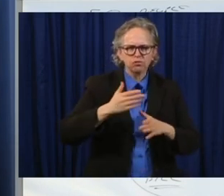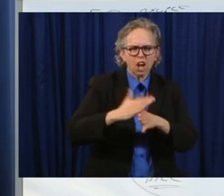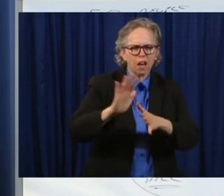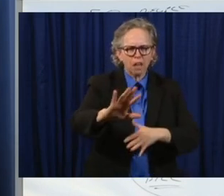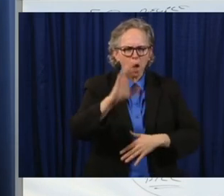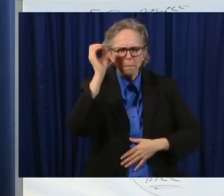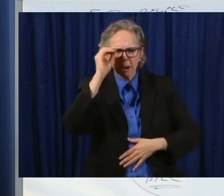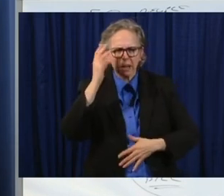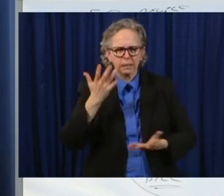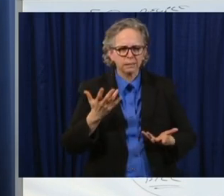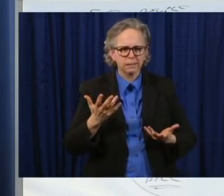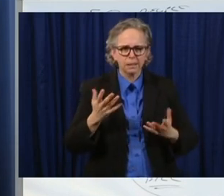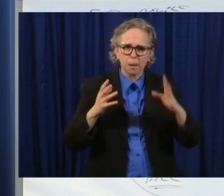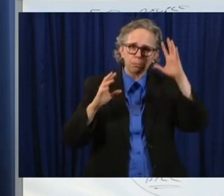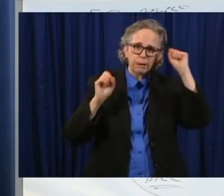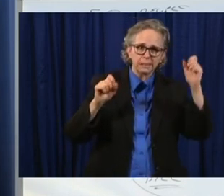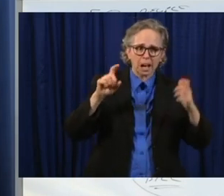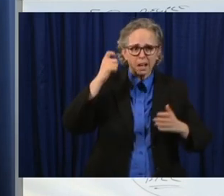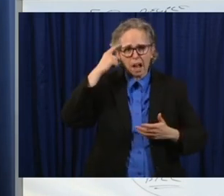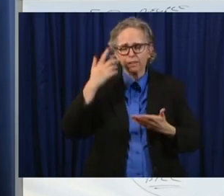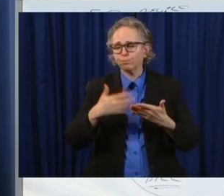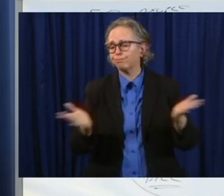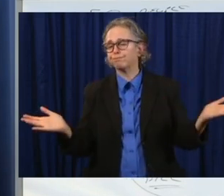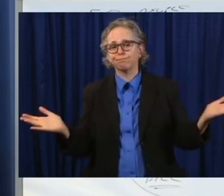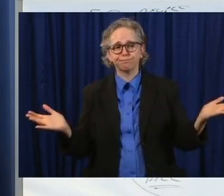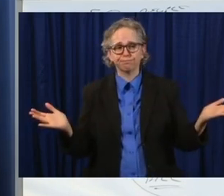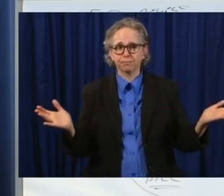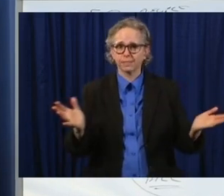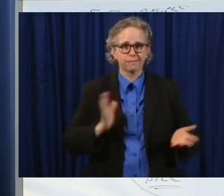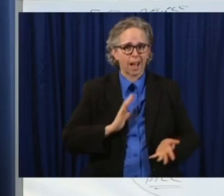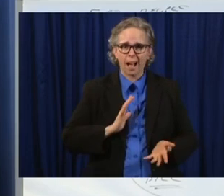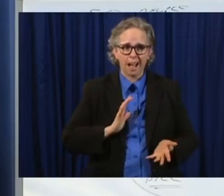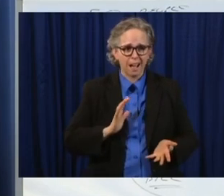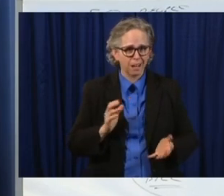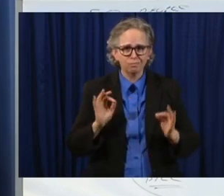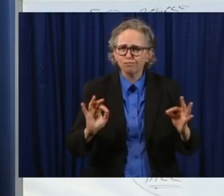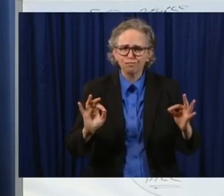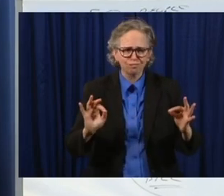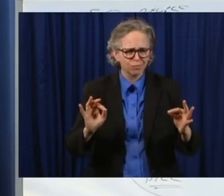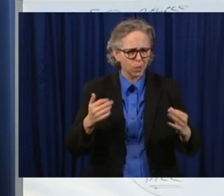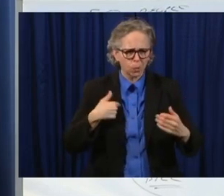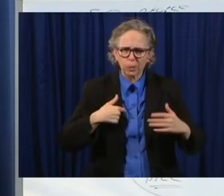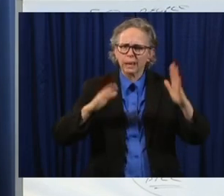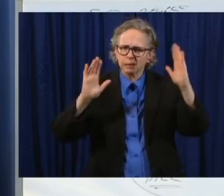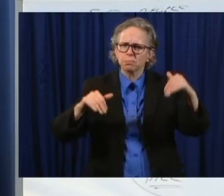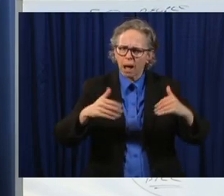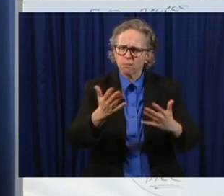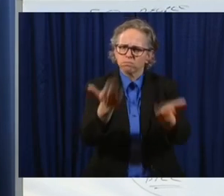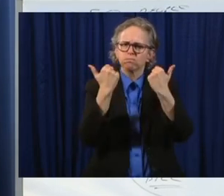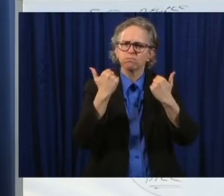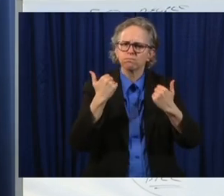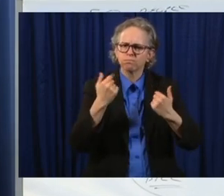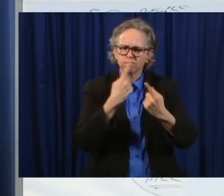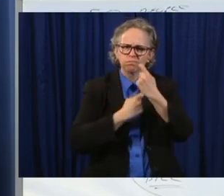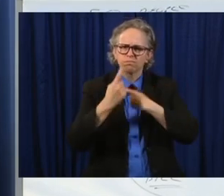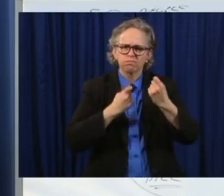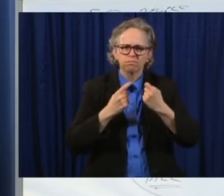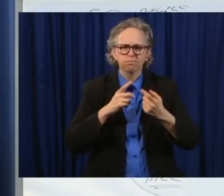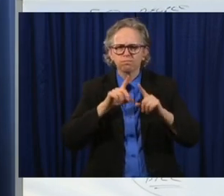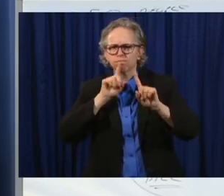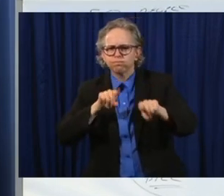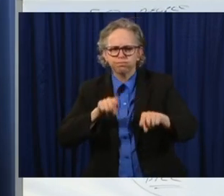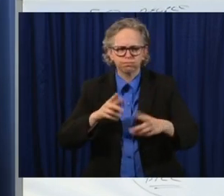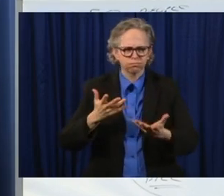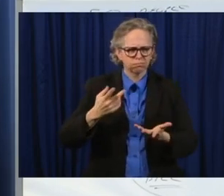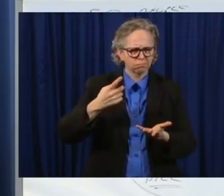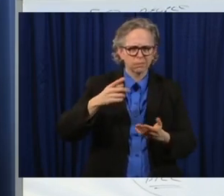is doesn't have it right, and that's fine. I mean, that's what we expect. We expect a strong First Amendment.